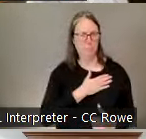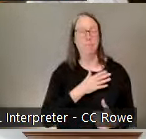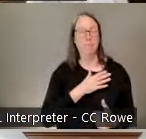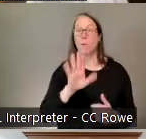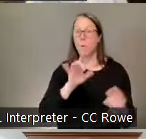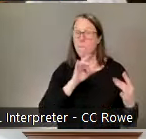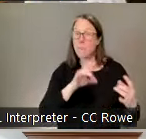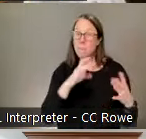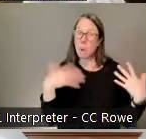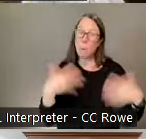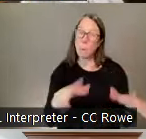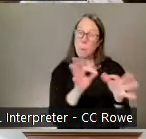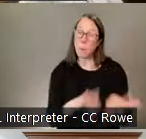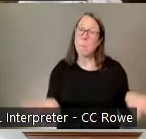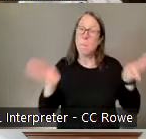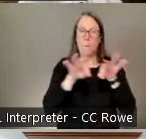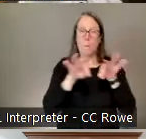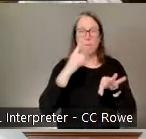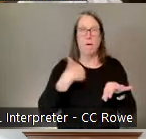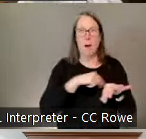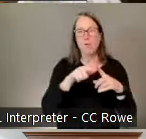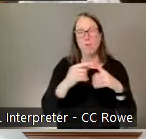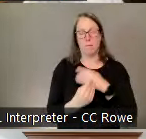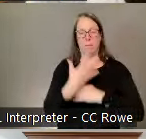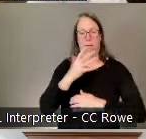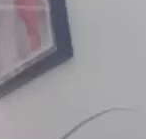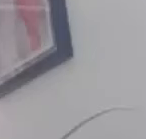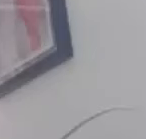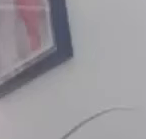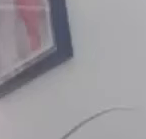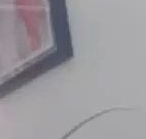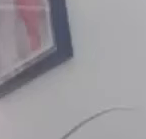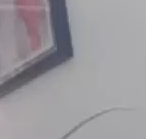us as we plan future programs.